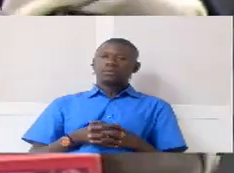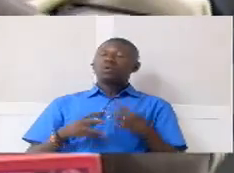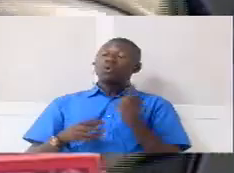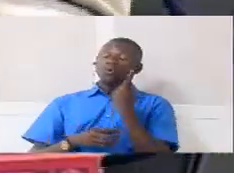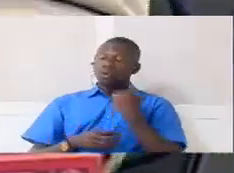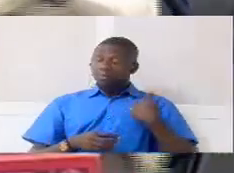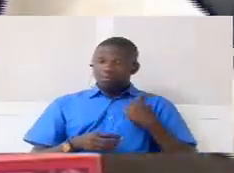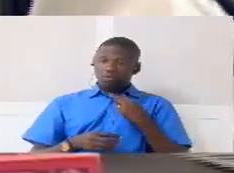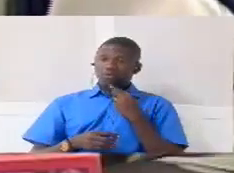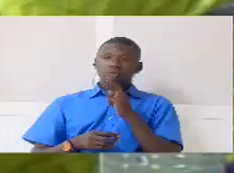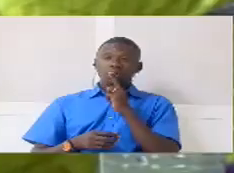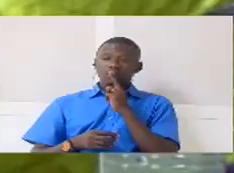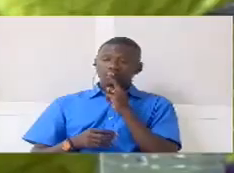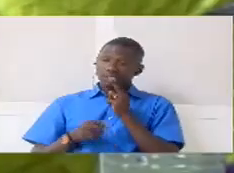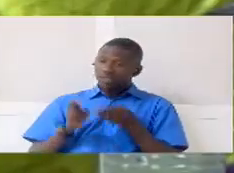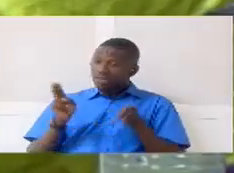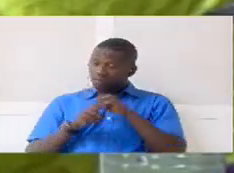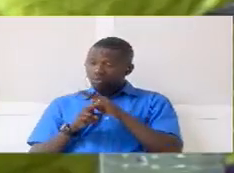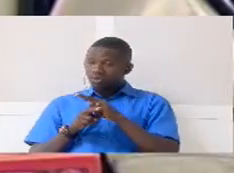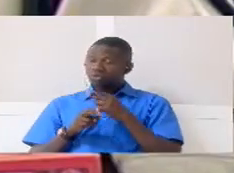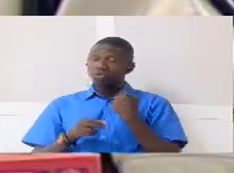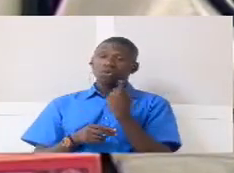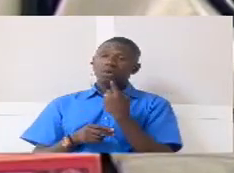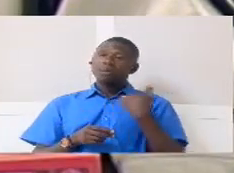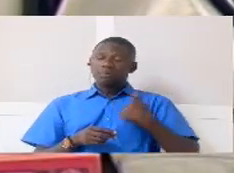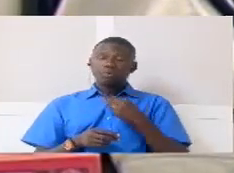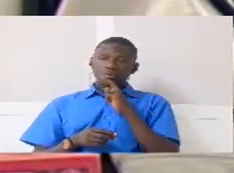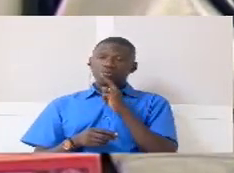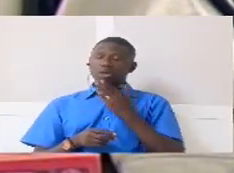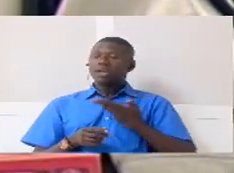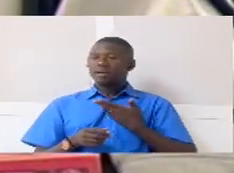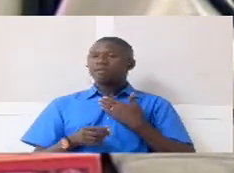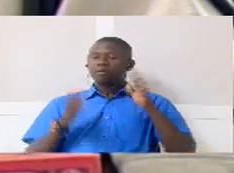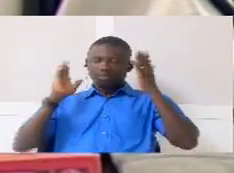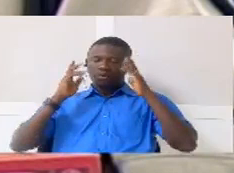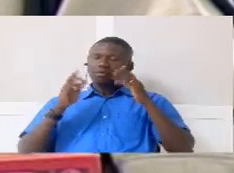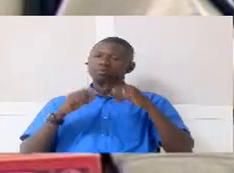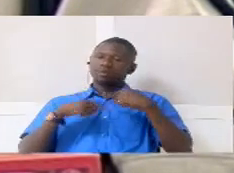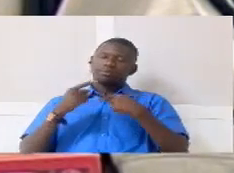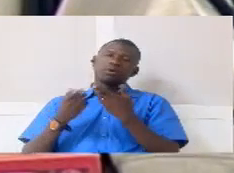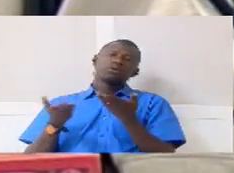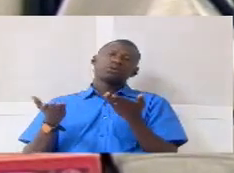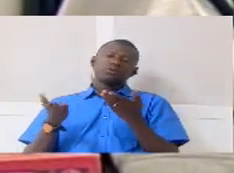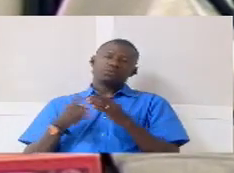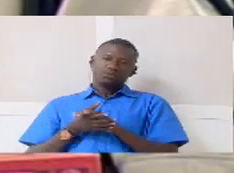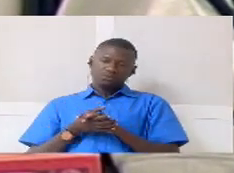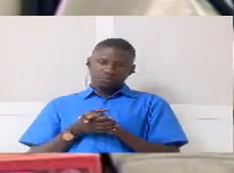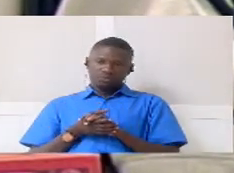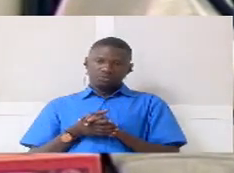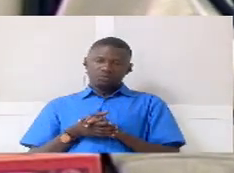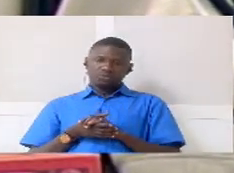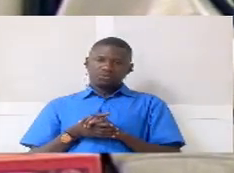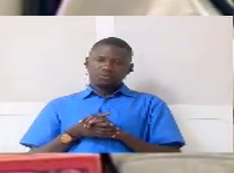muni alang kuye niye problem mo soro kadi walang wadi. The prisoners can only tell their problems to the very people with whom they have the